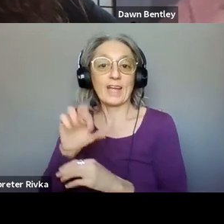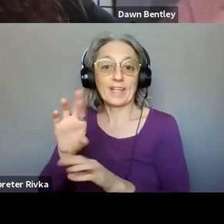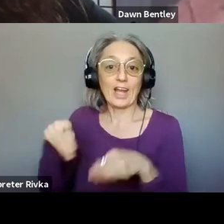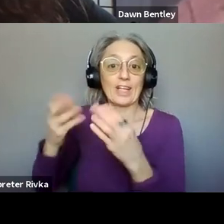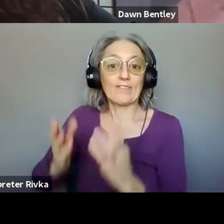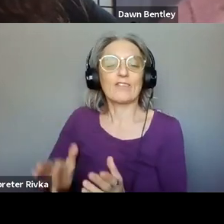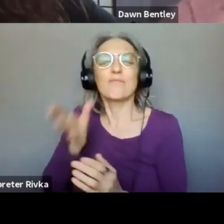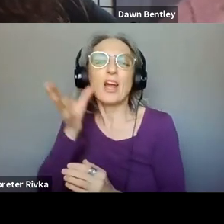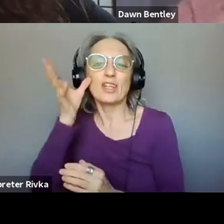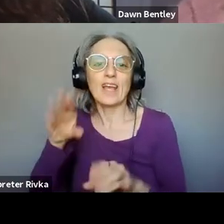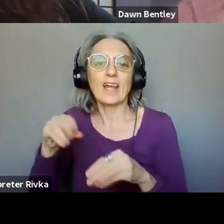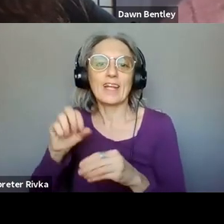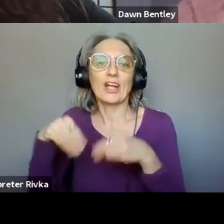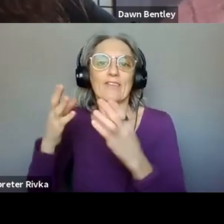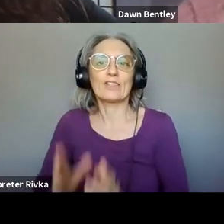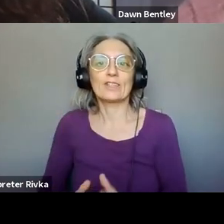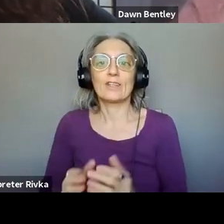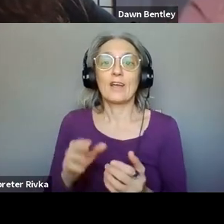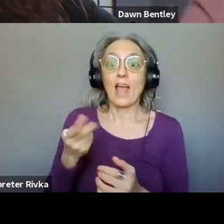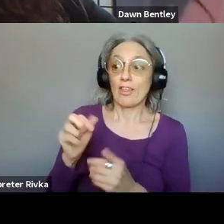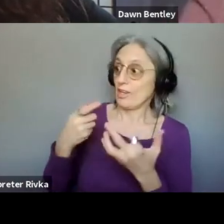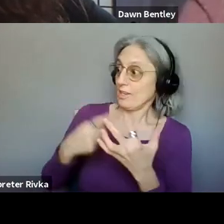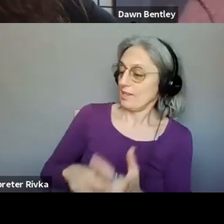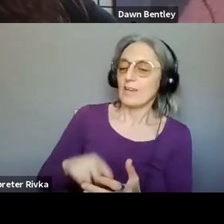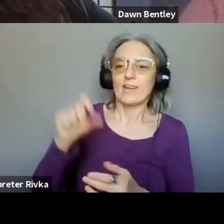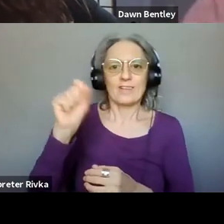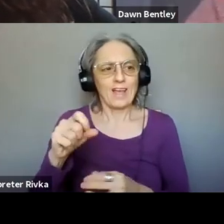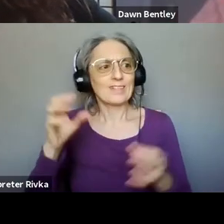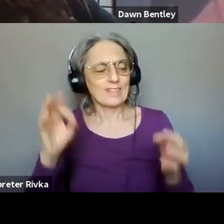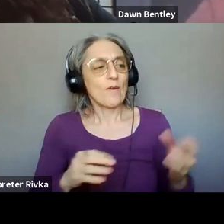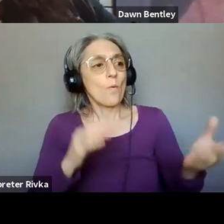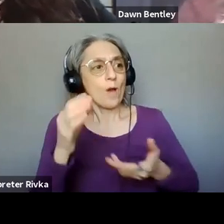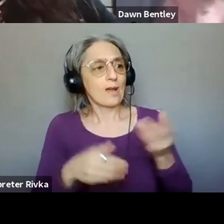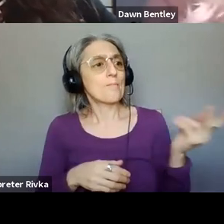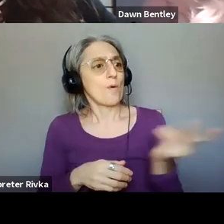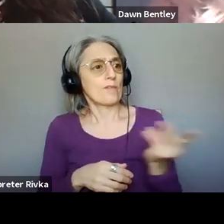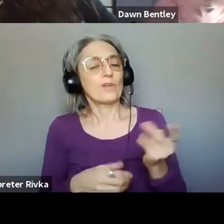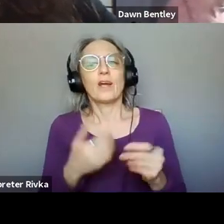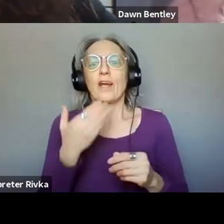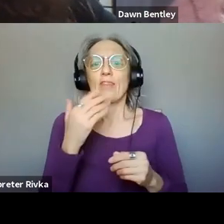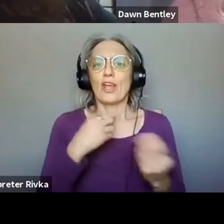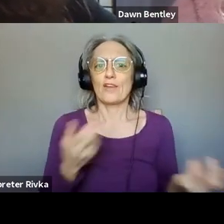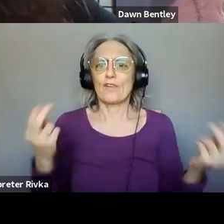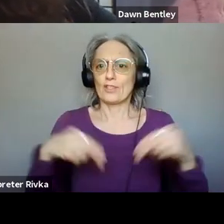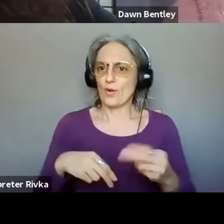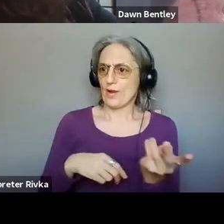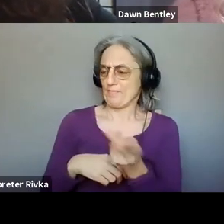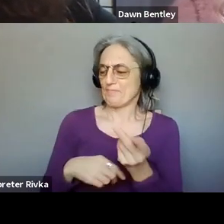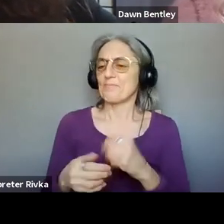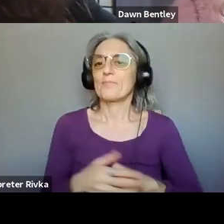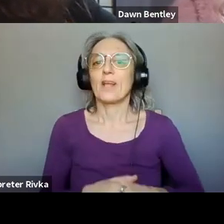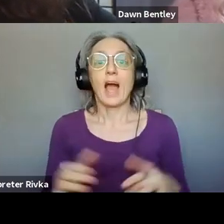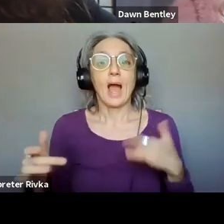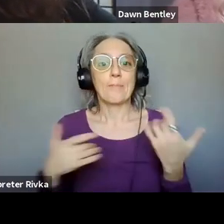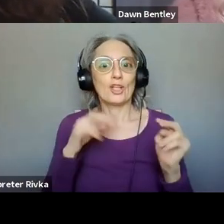if you'd like to begin. Absolutely. Welcome to both of you, and thank you again for being here with us. I'm excited to hear